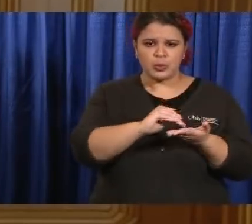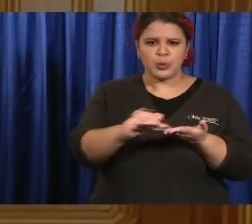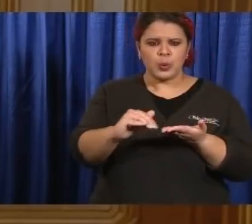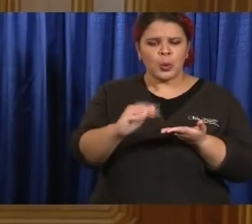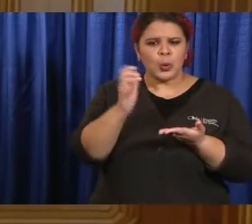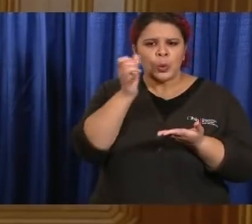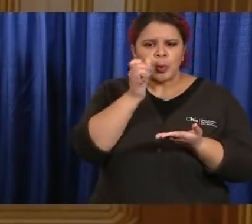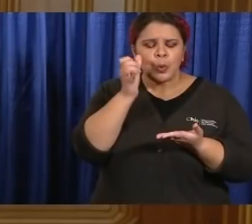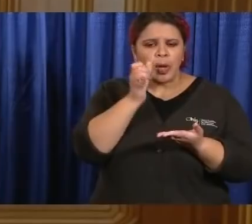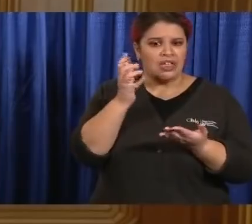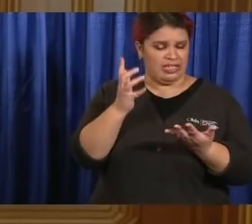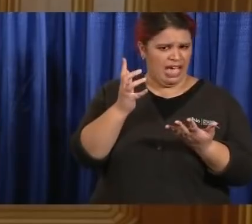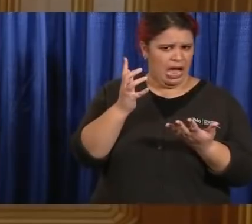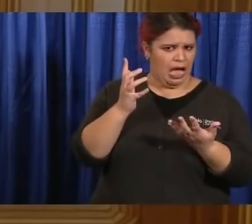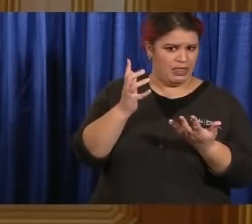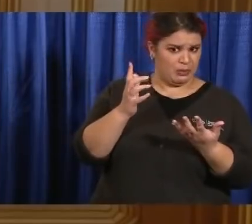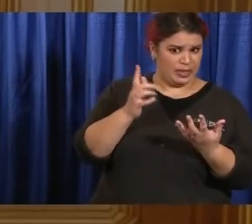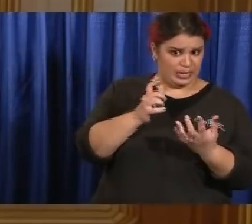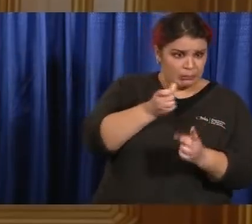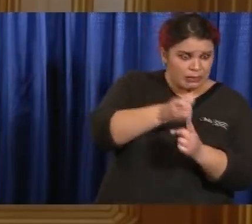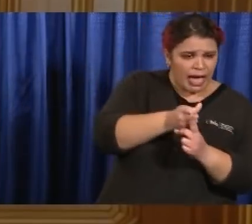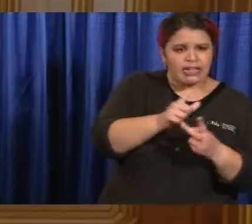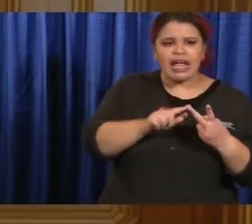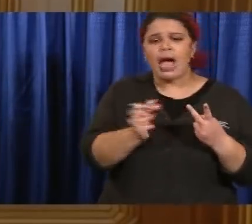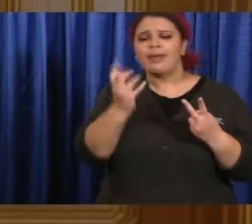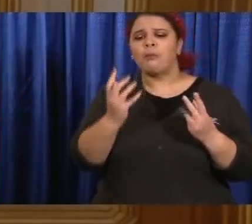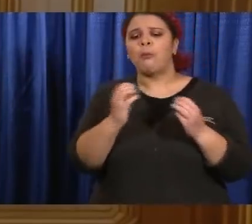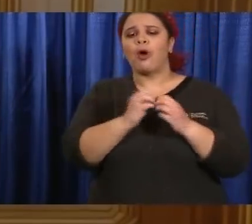more could possibly be released? How many are you looking at?